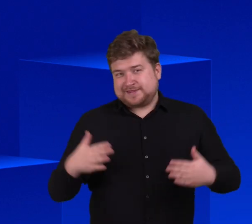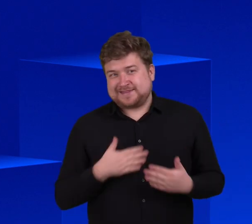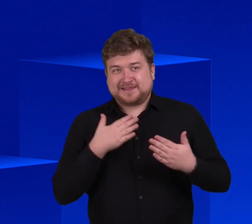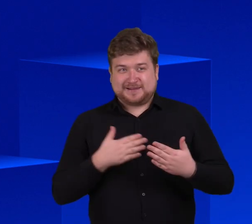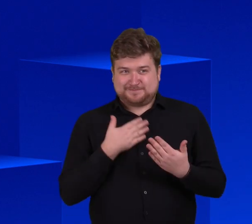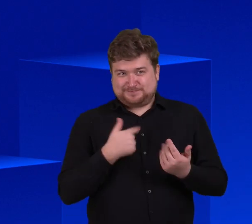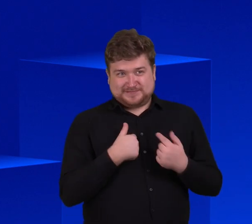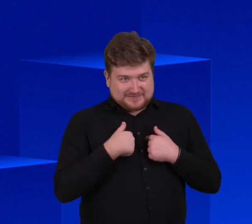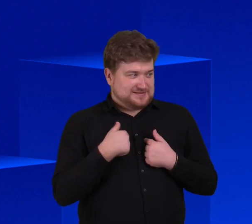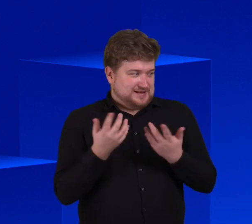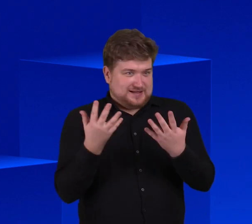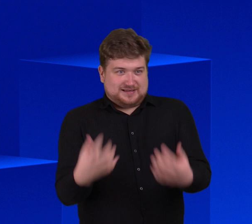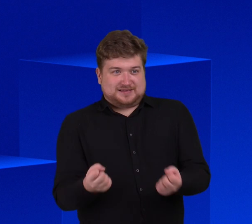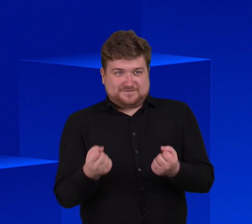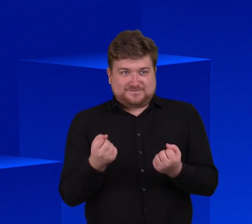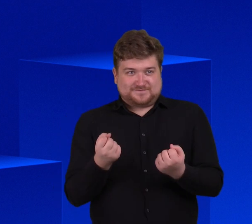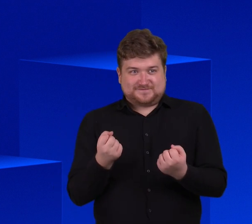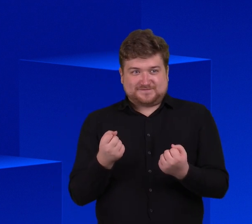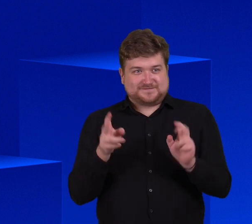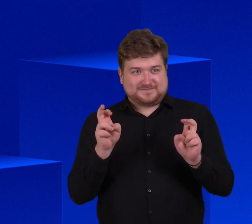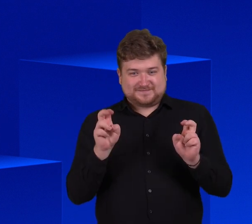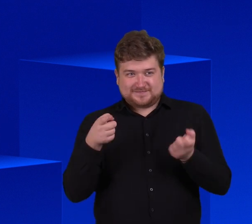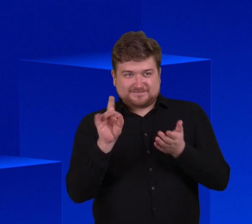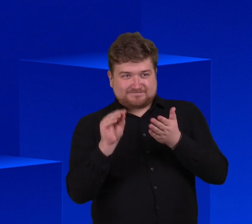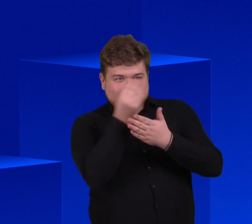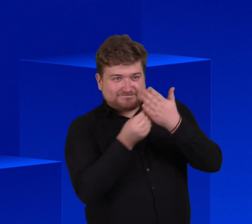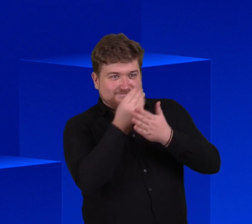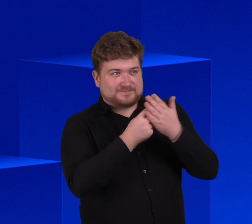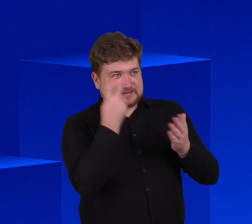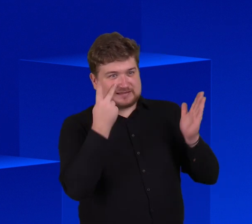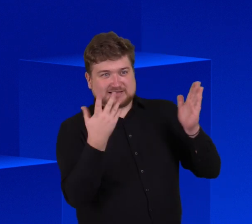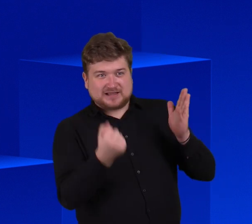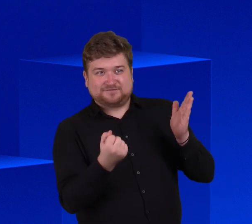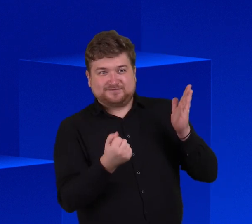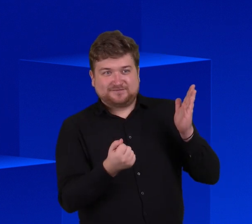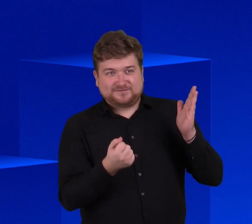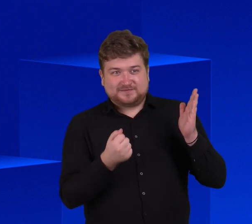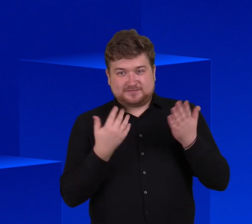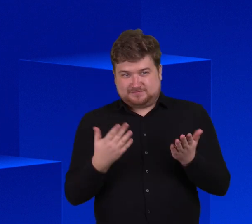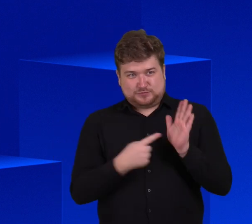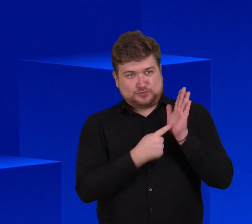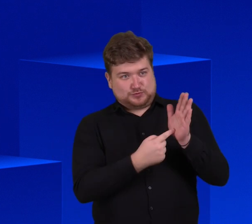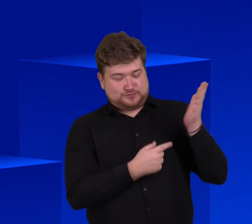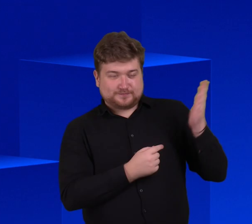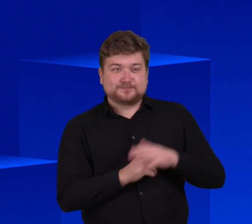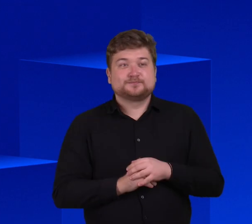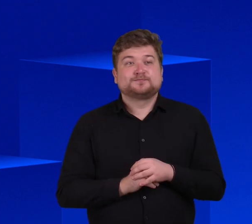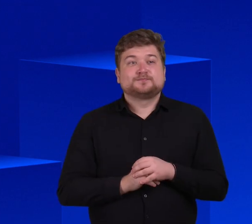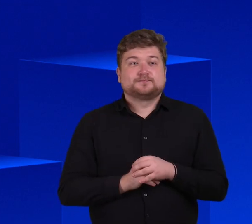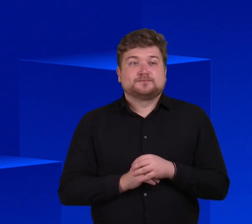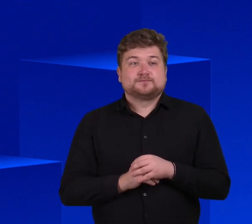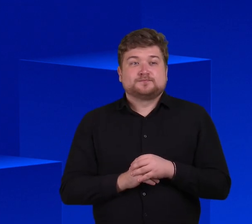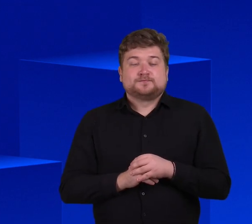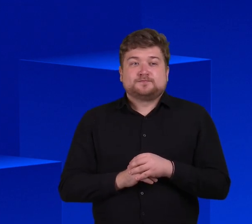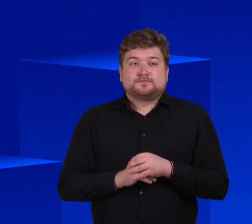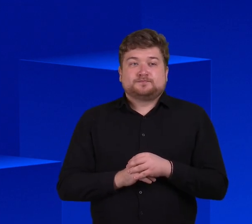raised a lot of attention in Poland. We saw many social media entries regarding the costs of affordable housing or lack of affordable